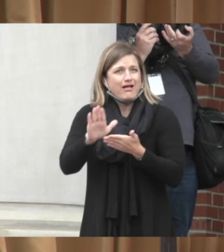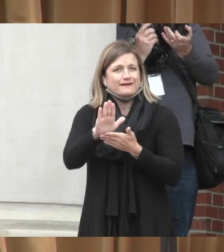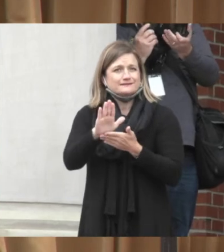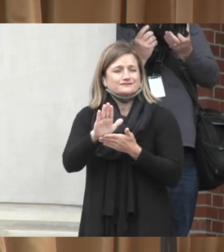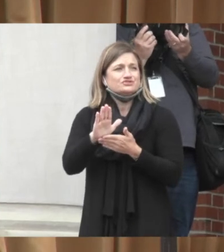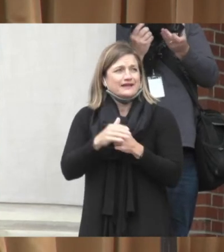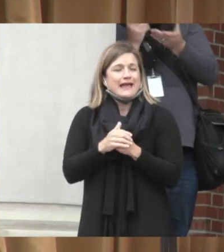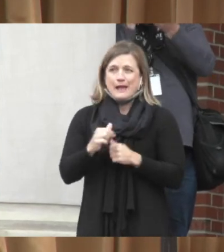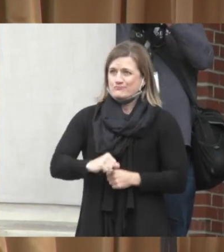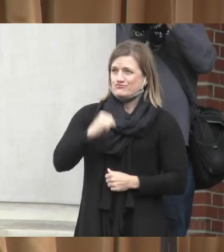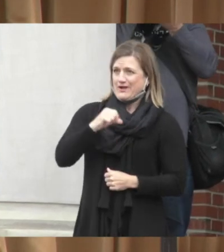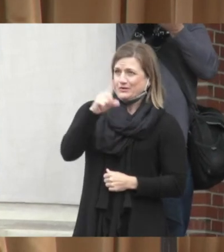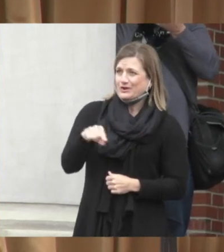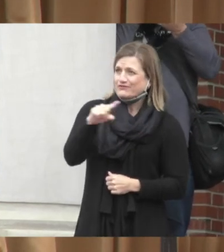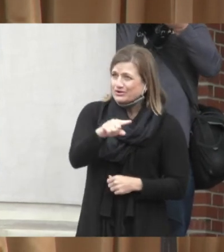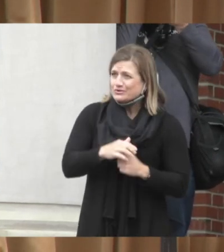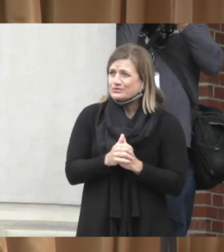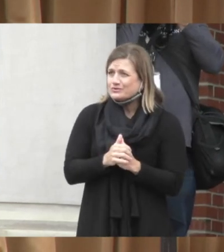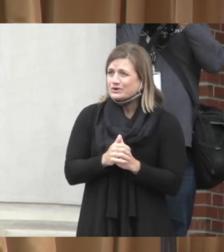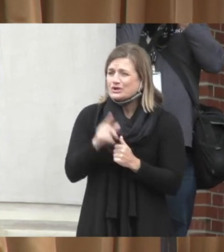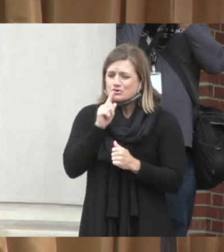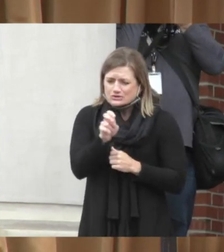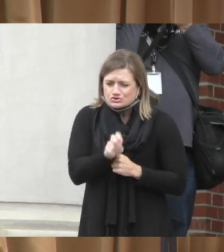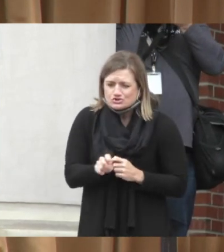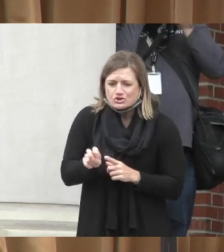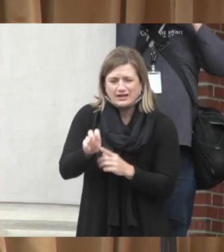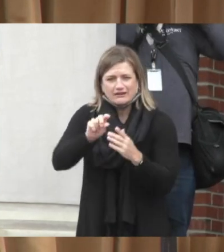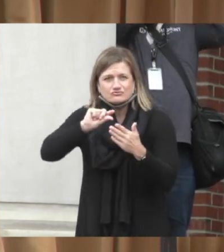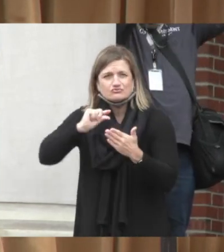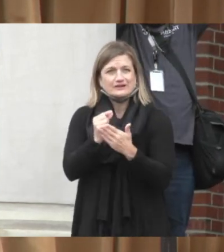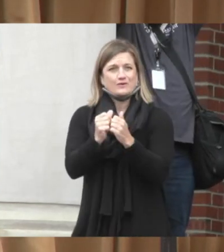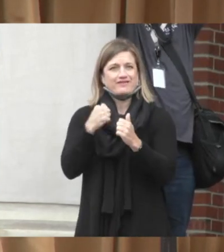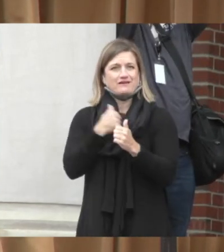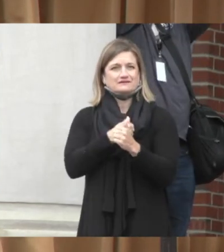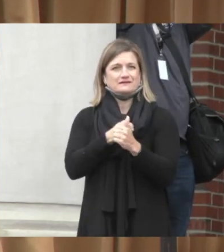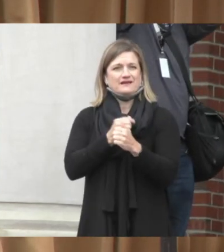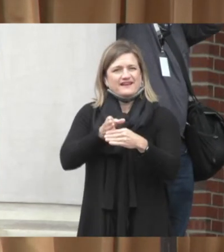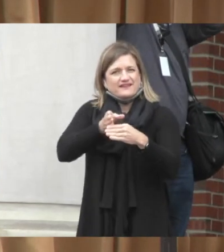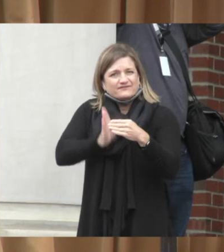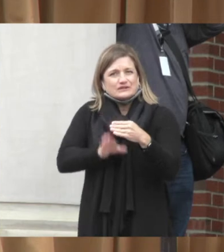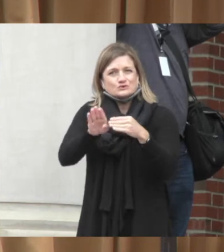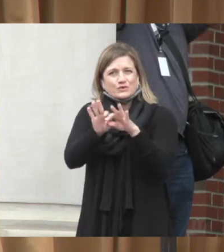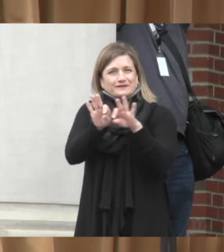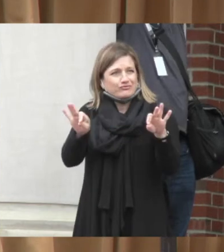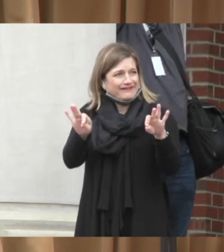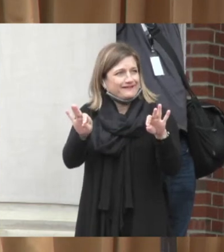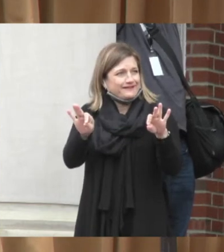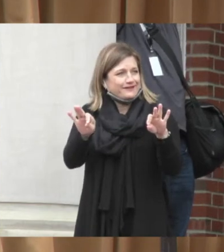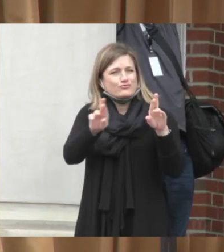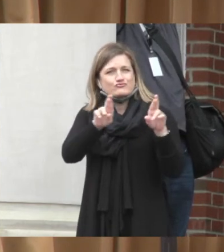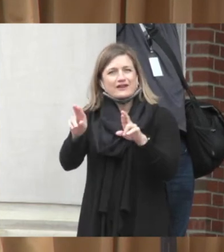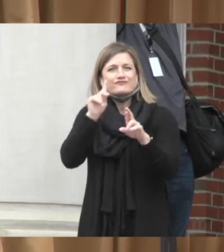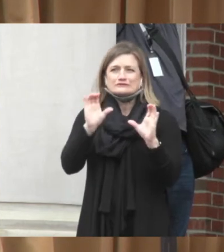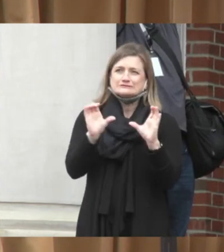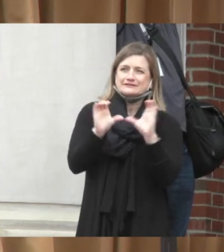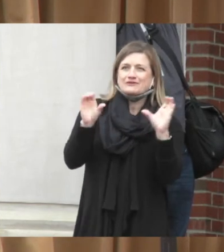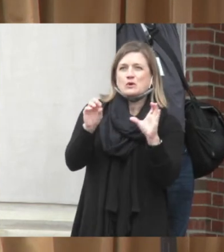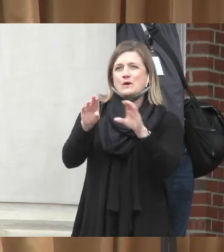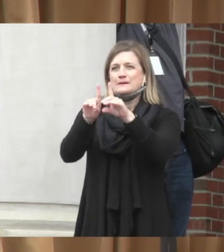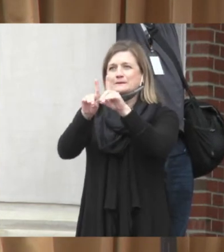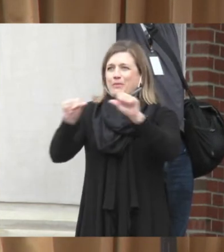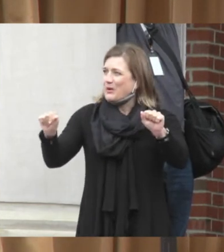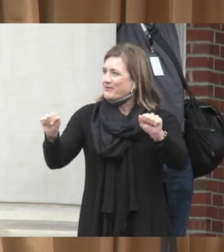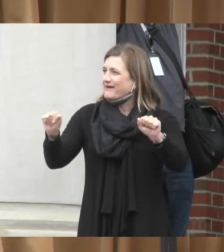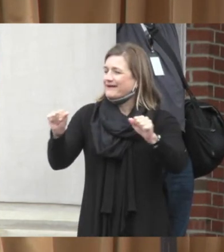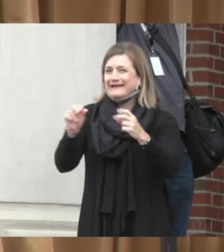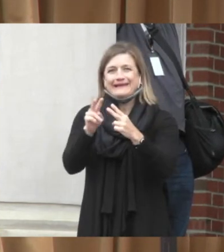am and excited that you've journeyed with us and completed your degree, your diploma or certificate here at Central Piedmont